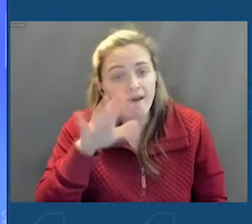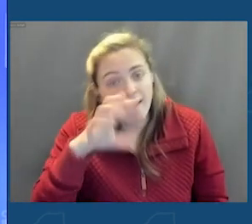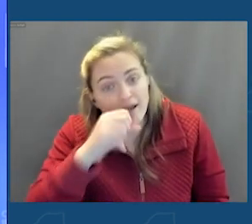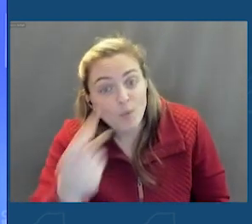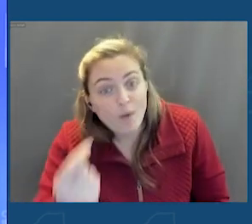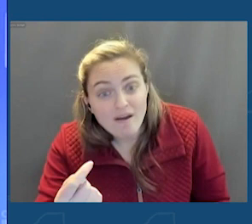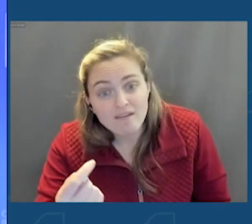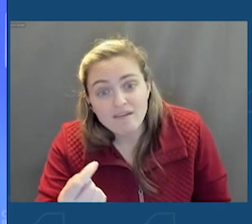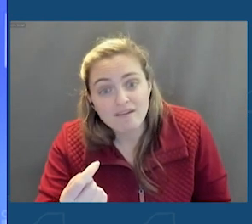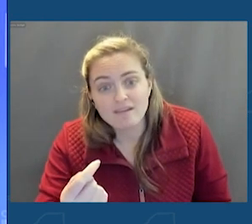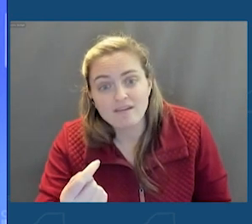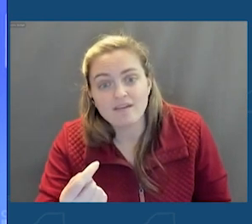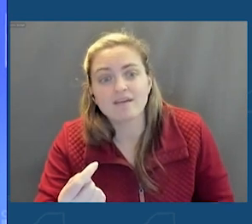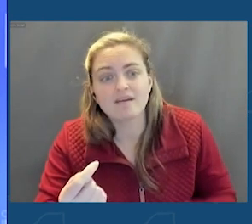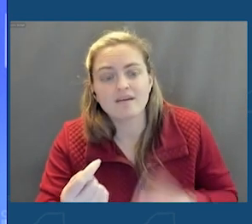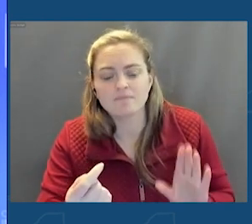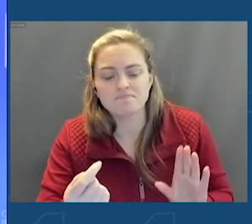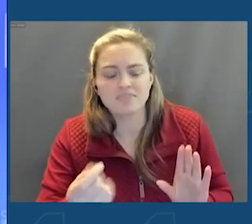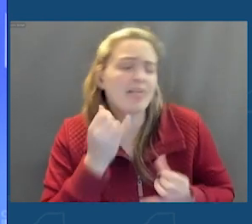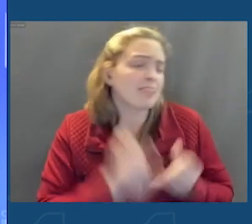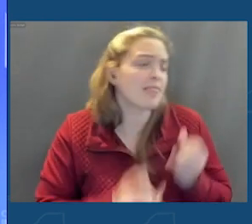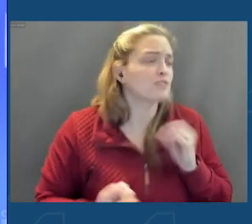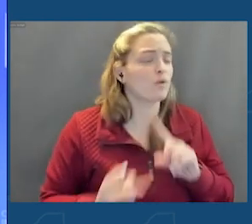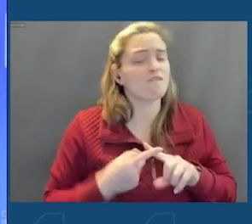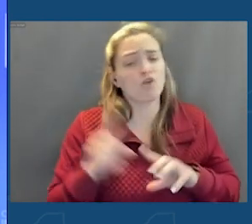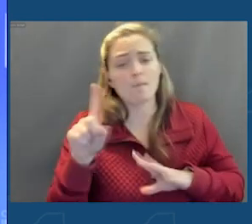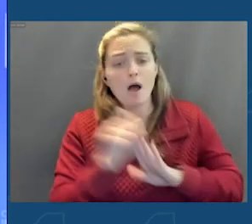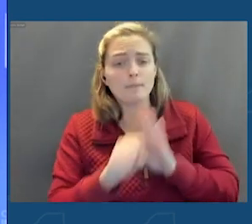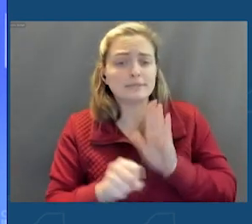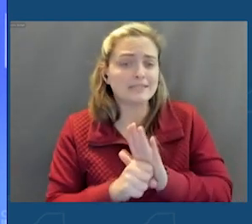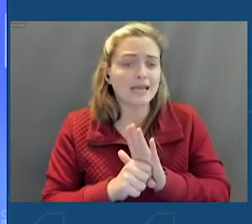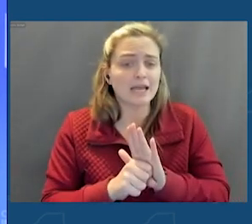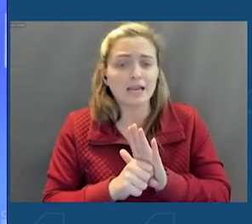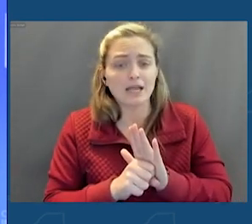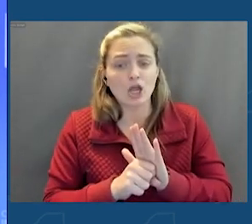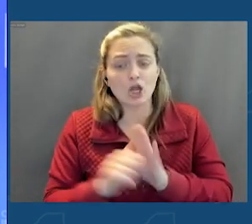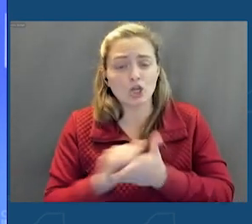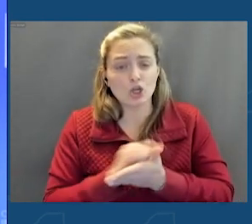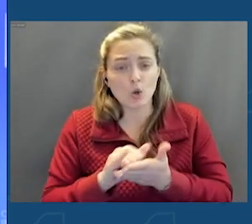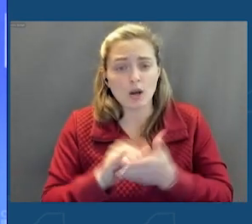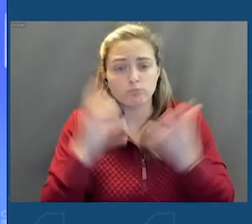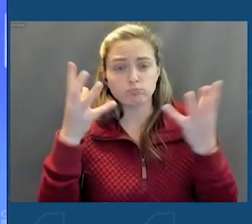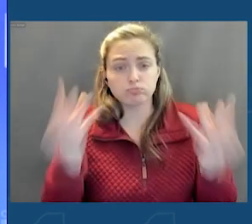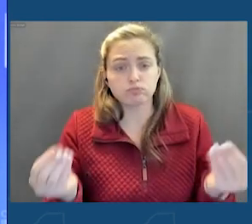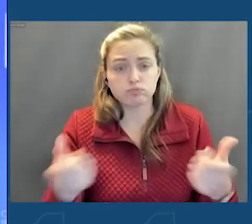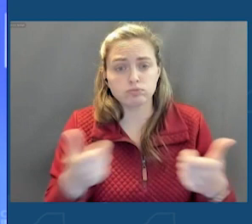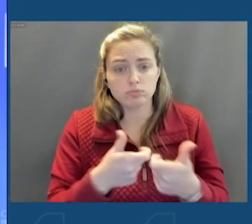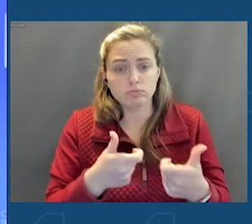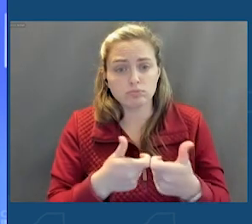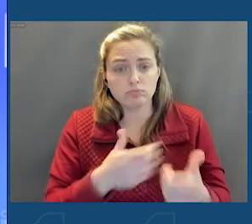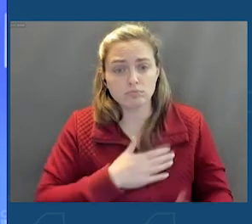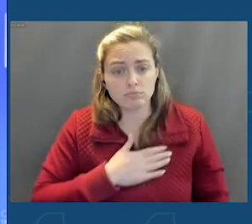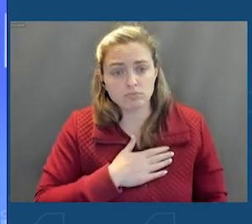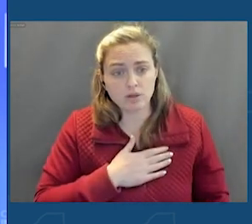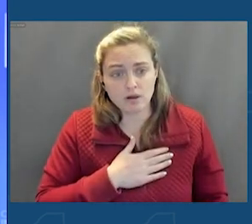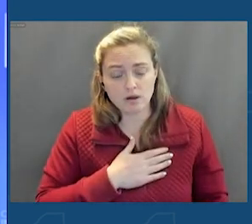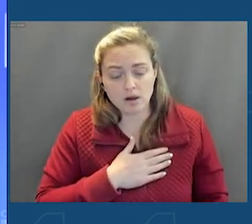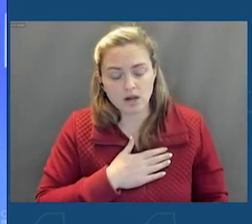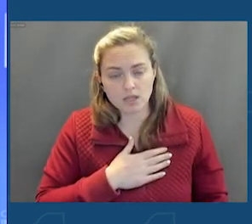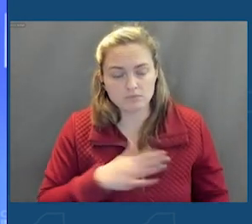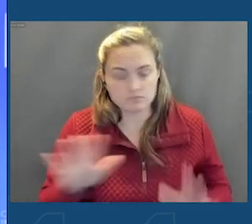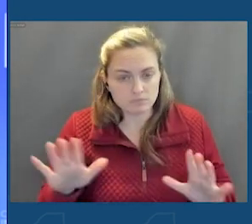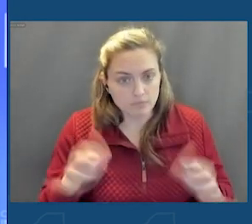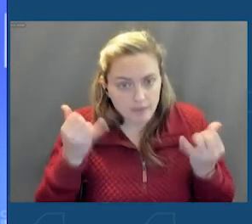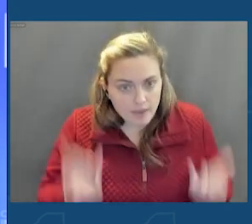longer have to say last one out of upstate New York, turn out the lights, which is what it was growing up. There are finally jobs and workforce